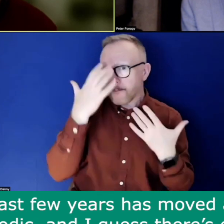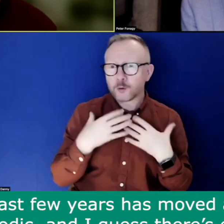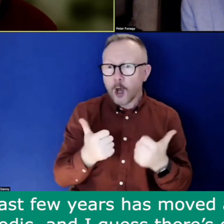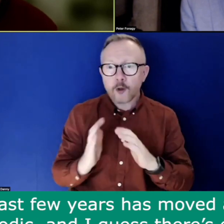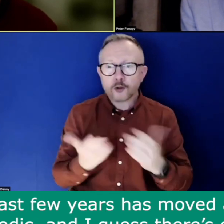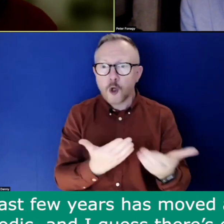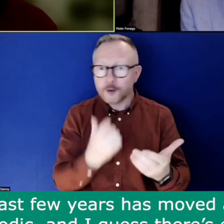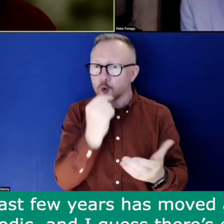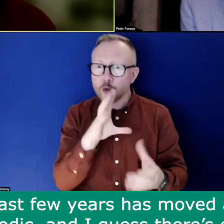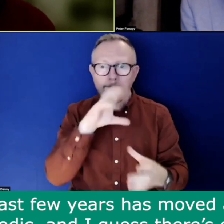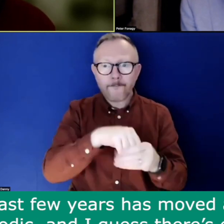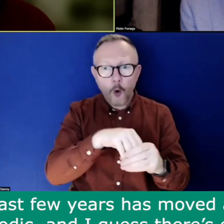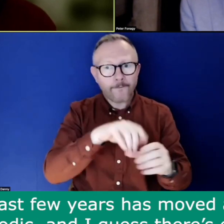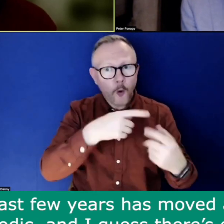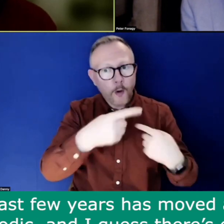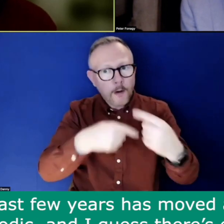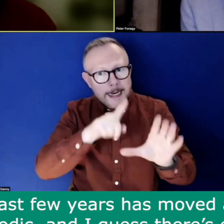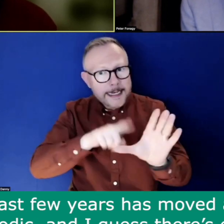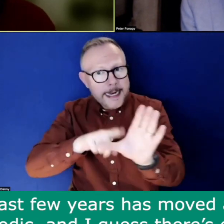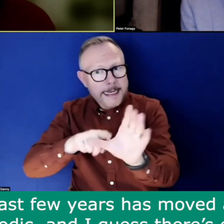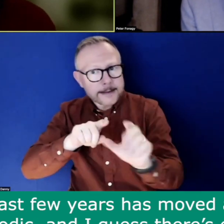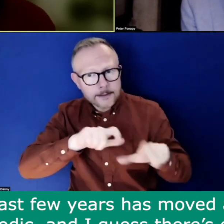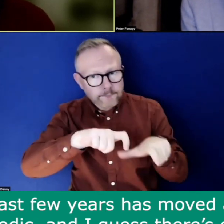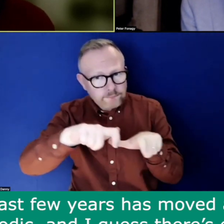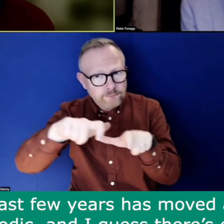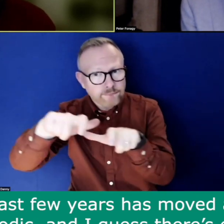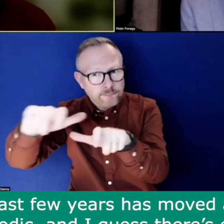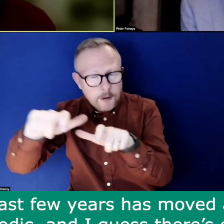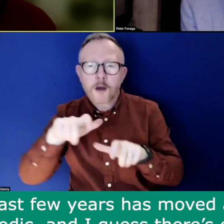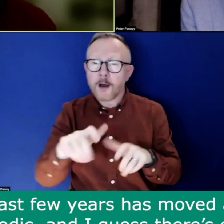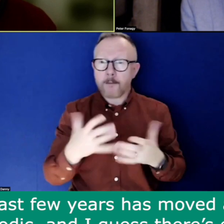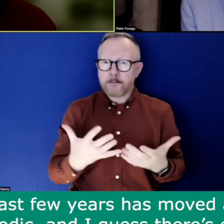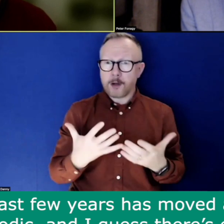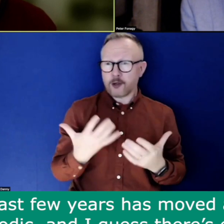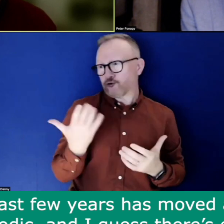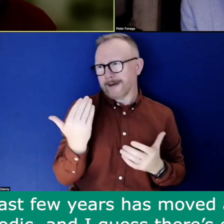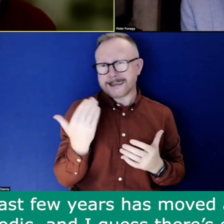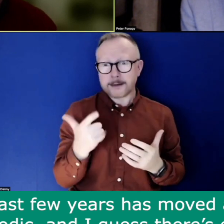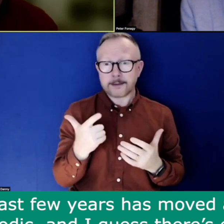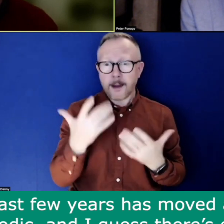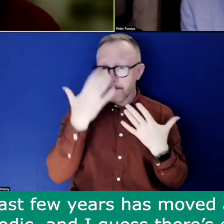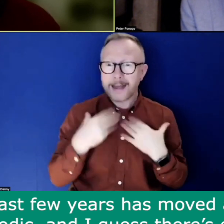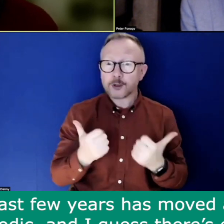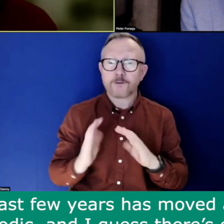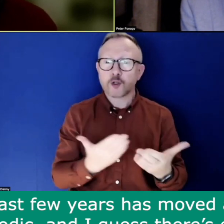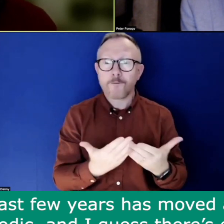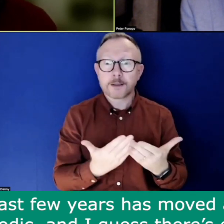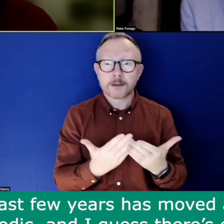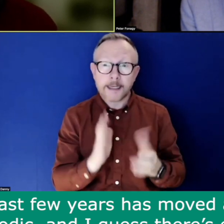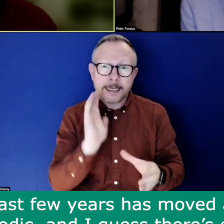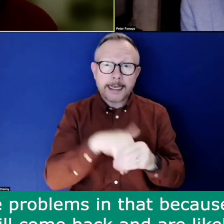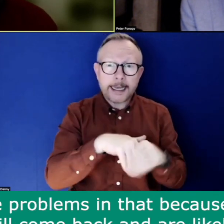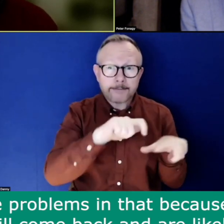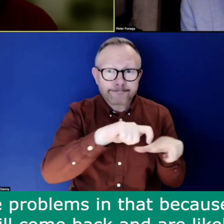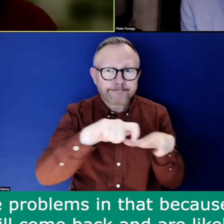the model over the last few years has moved away from that. It's been much more episodic. And I guess there are efficiencies in